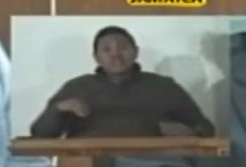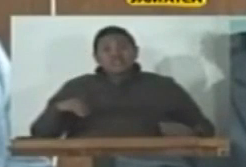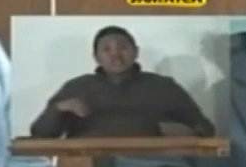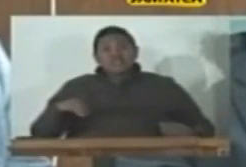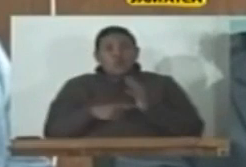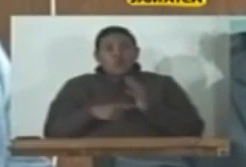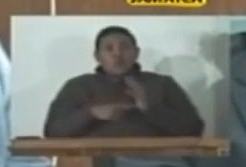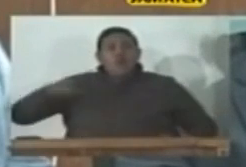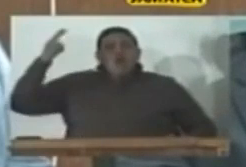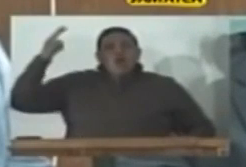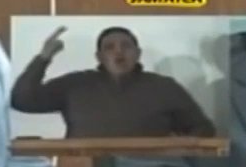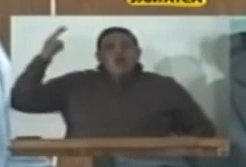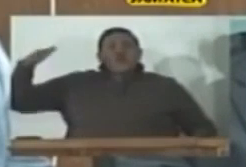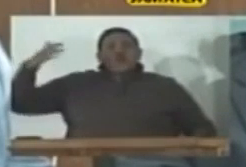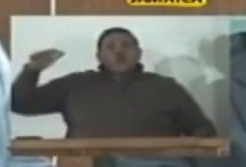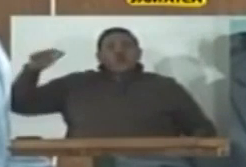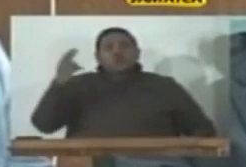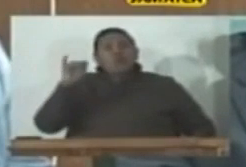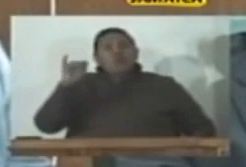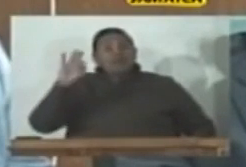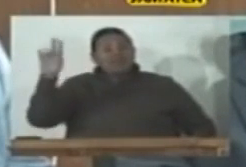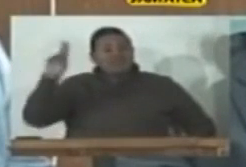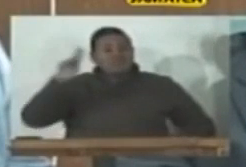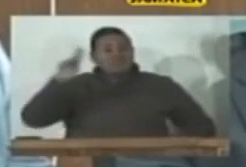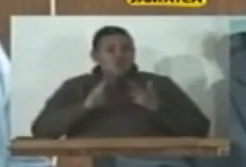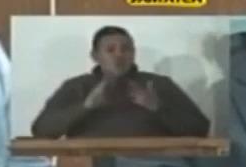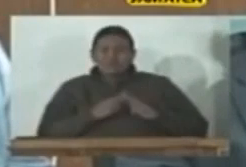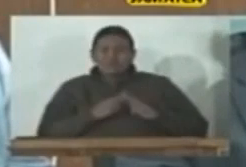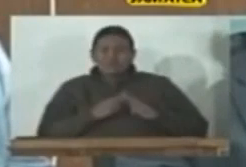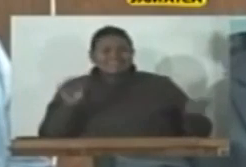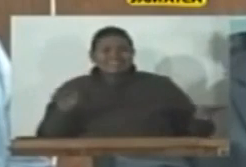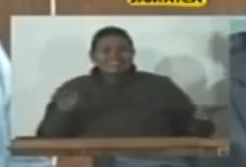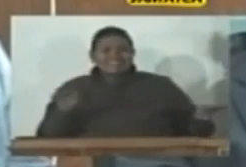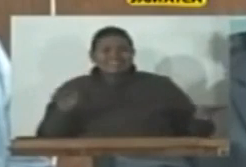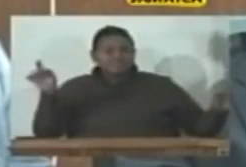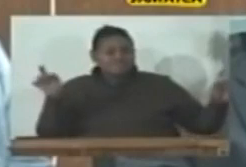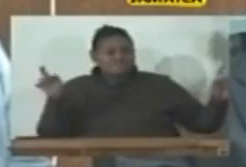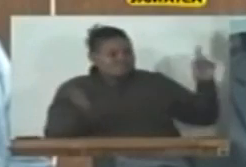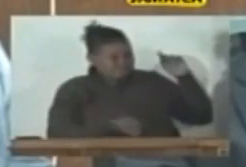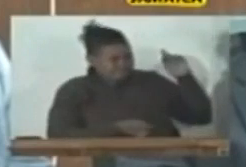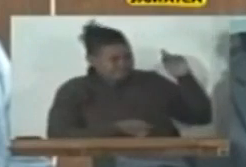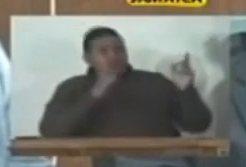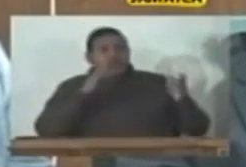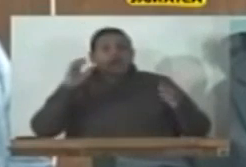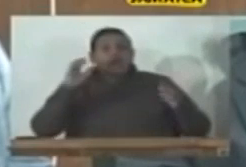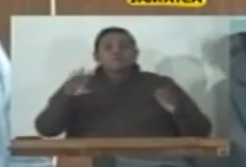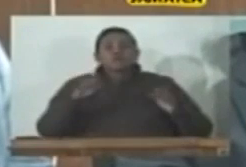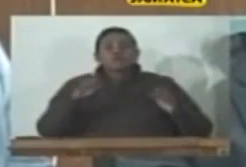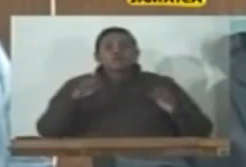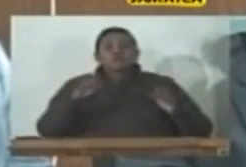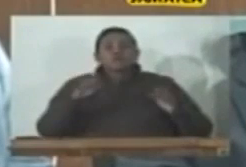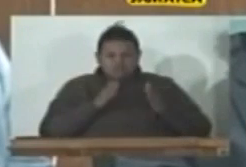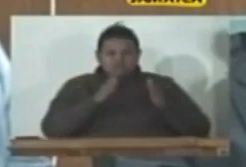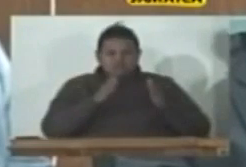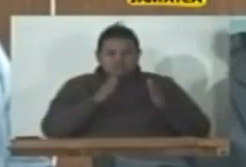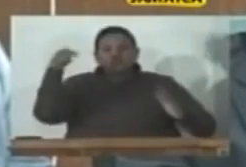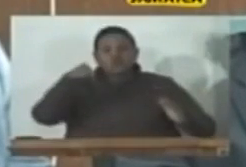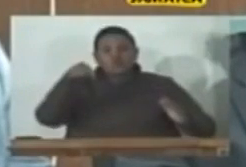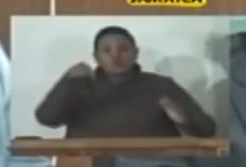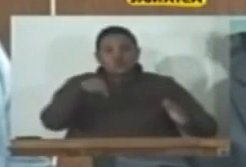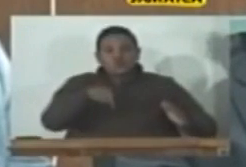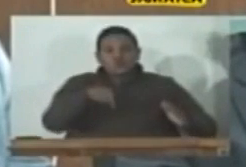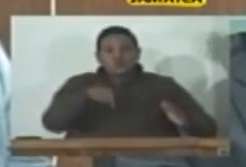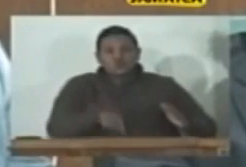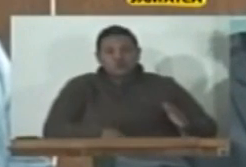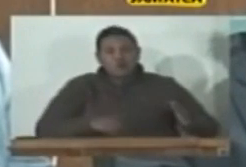around and placed on a sustained downward path. This was strengthened, Mr. Speaker, by the legislation